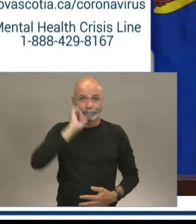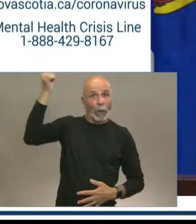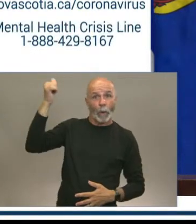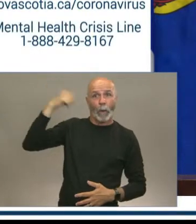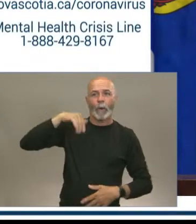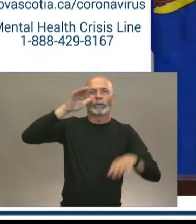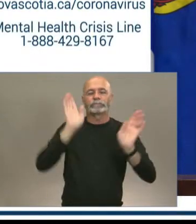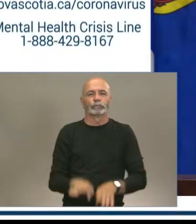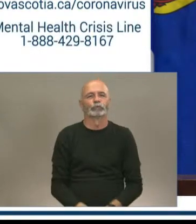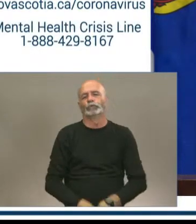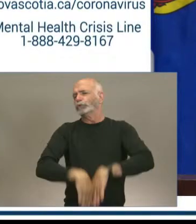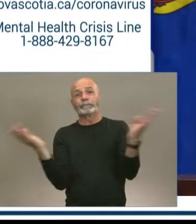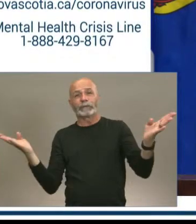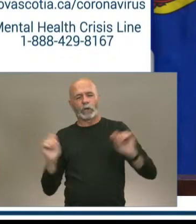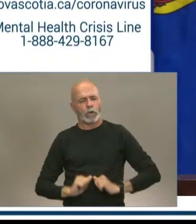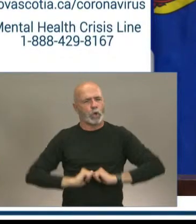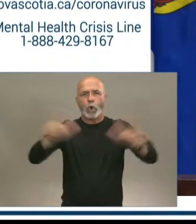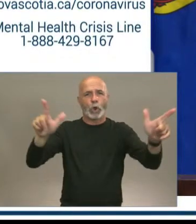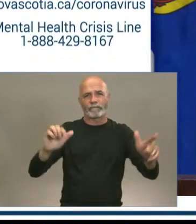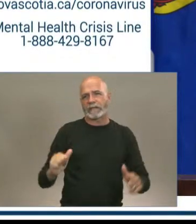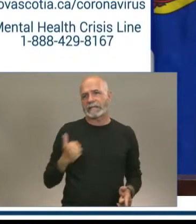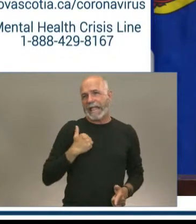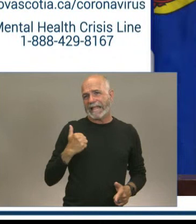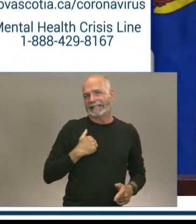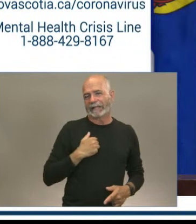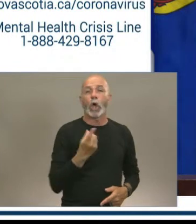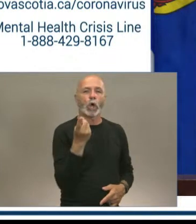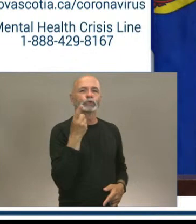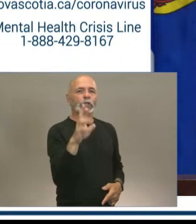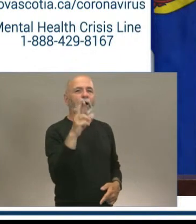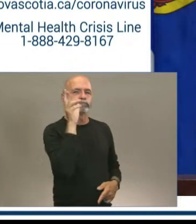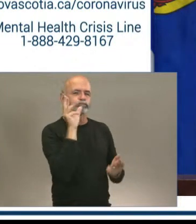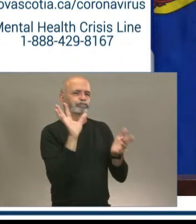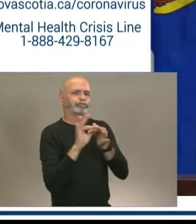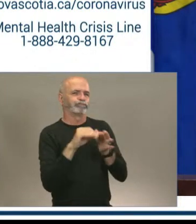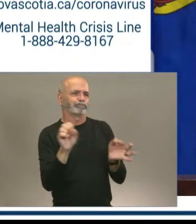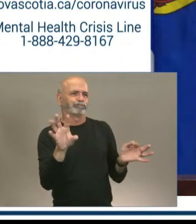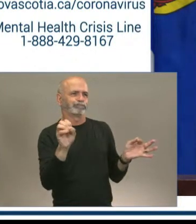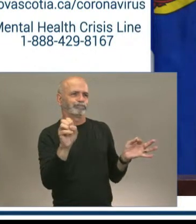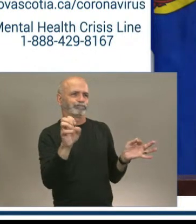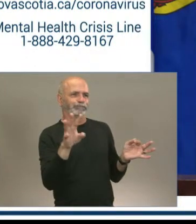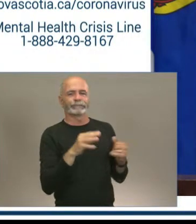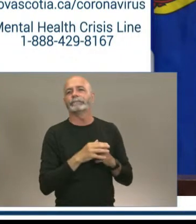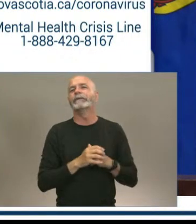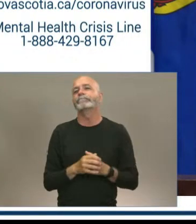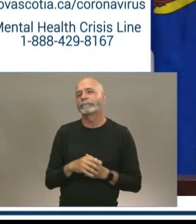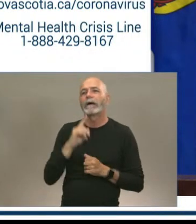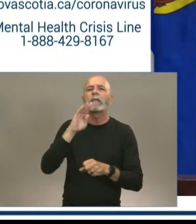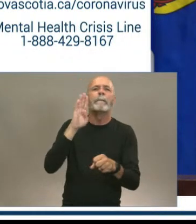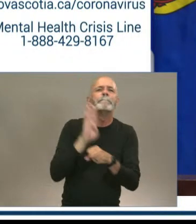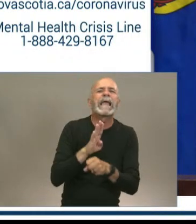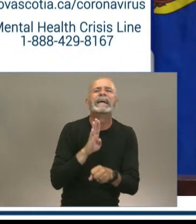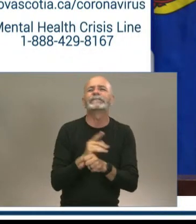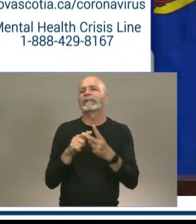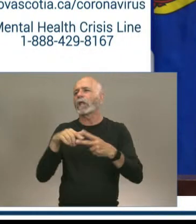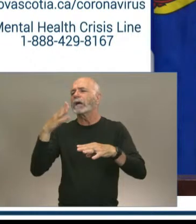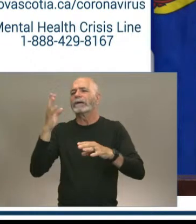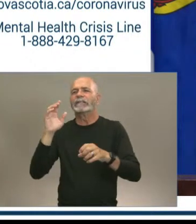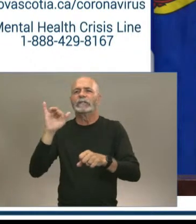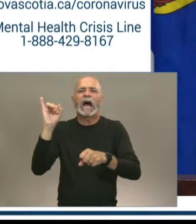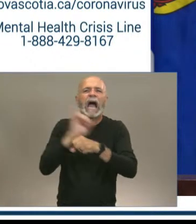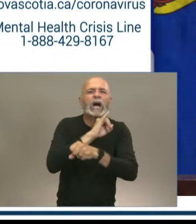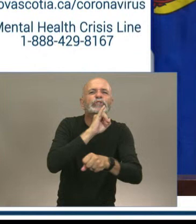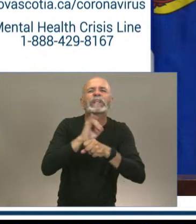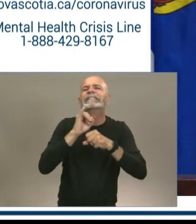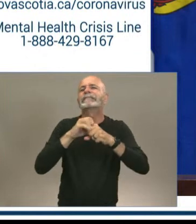Dr. Strang will provide more details. And though we are moving in the right direction, business and industry require our support.